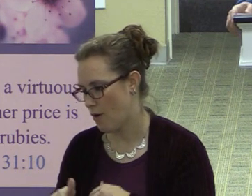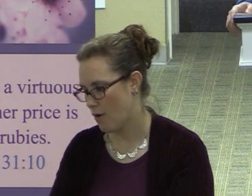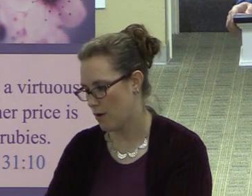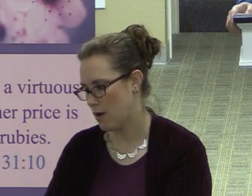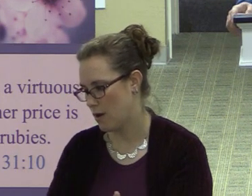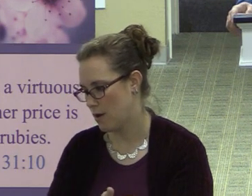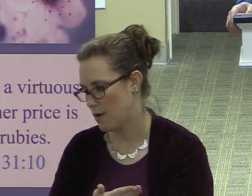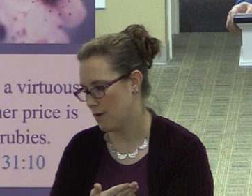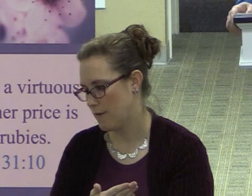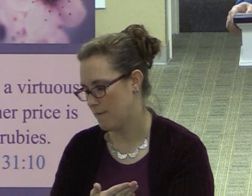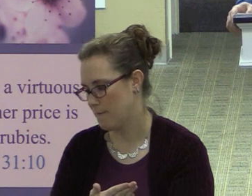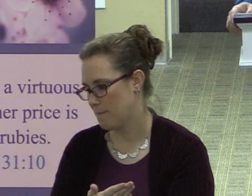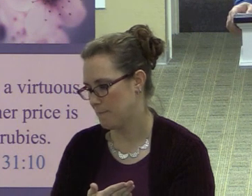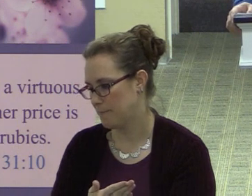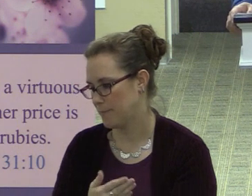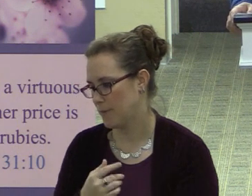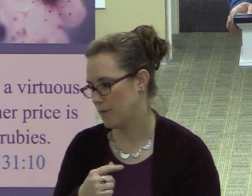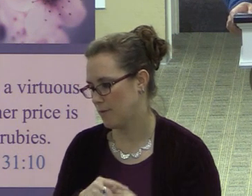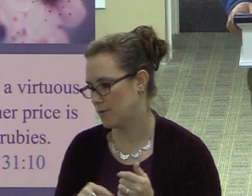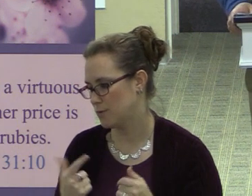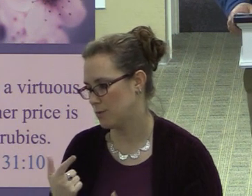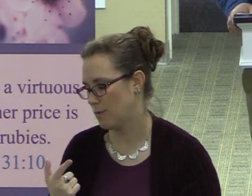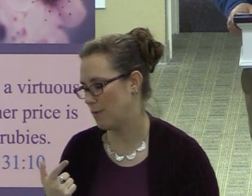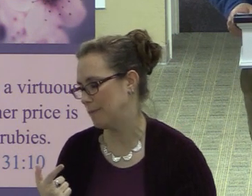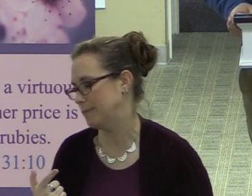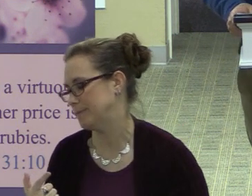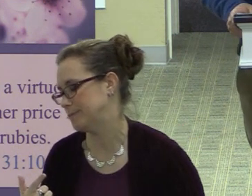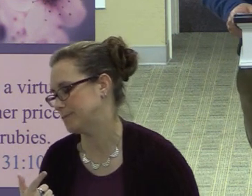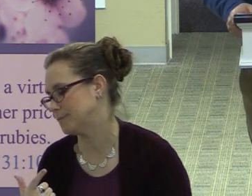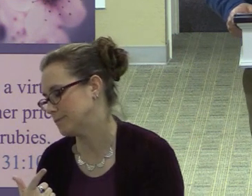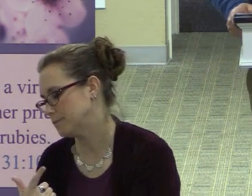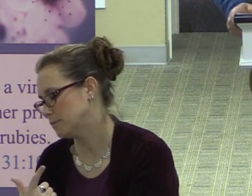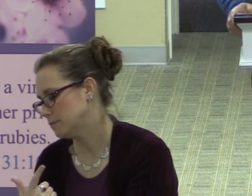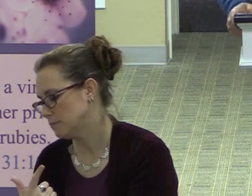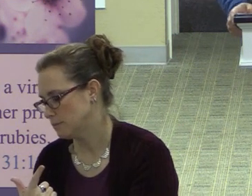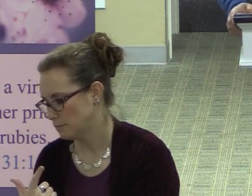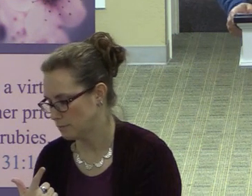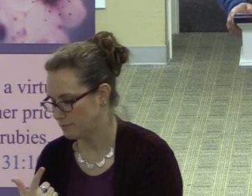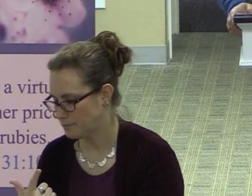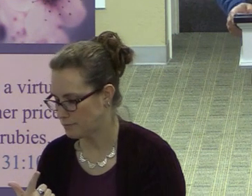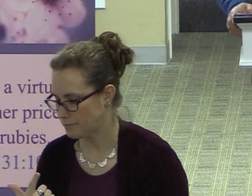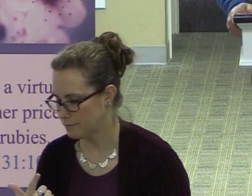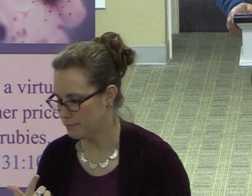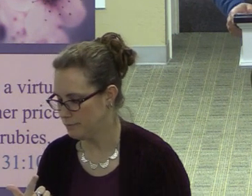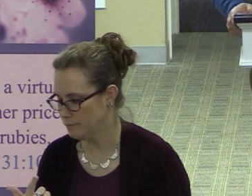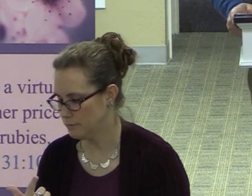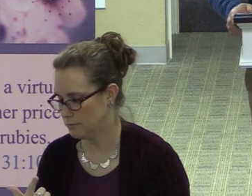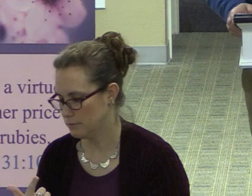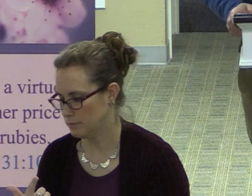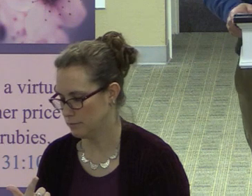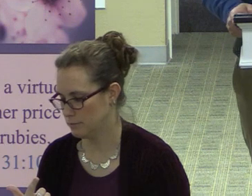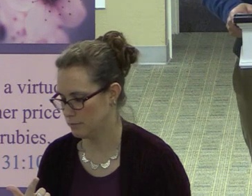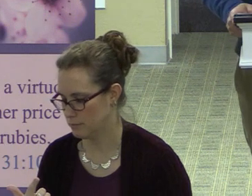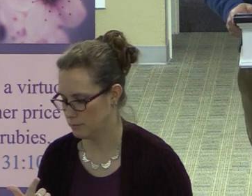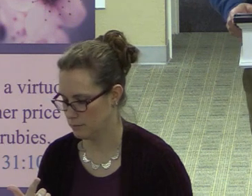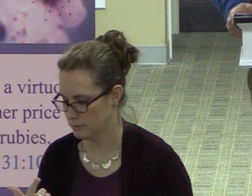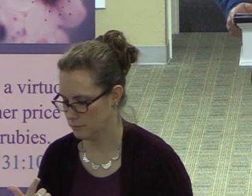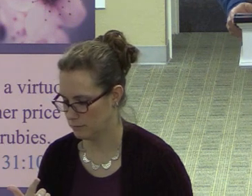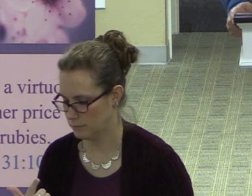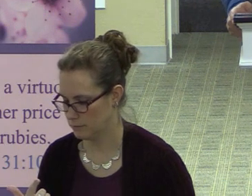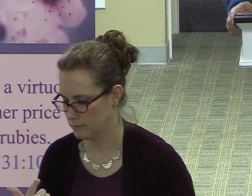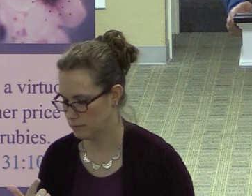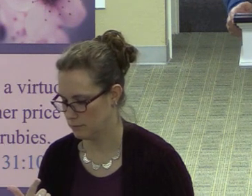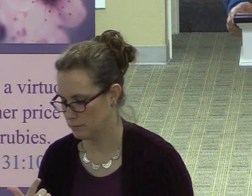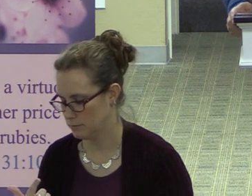night. And Moses stretched out his hand over the sea. And the Lord caused the sea to go back by